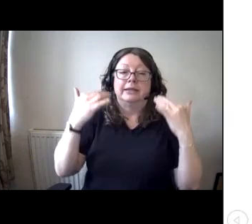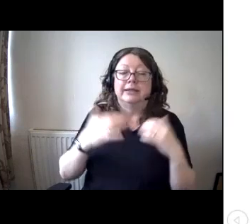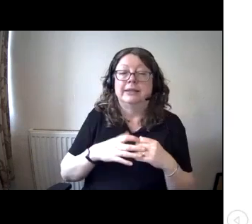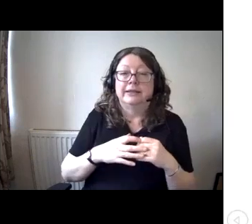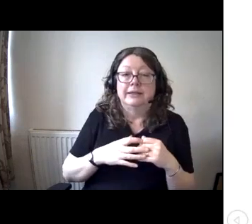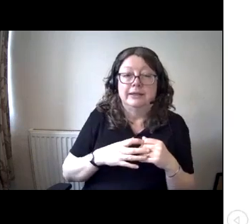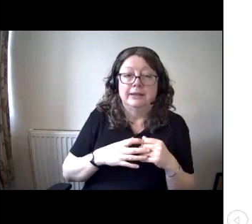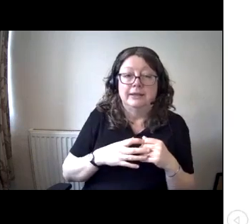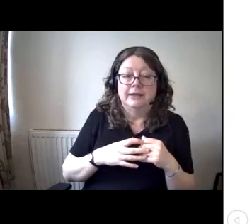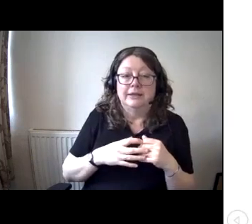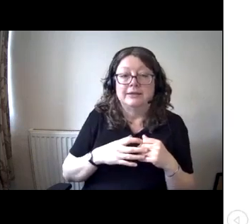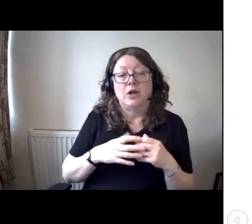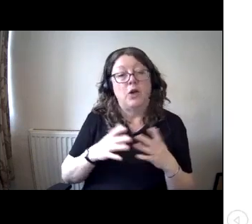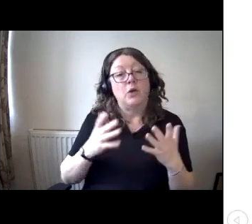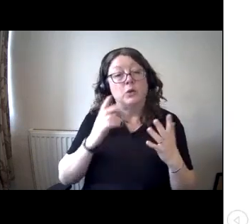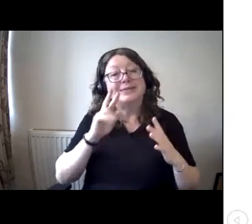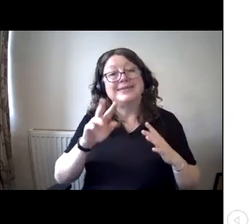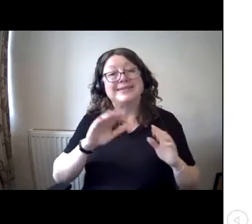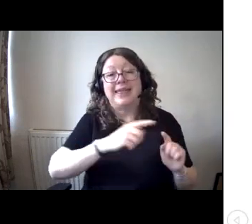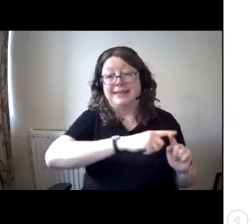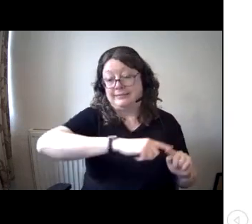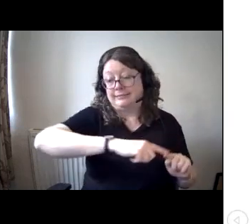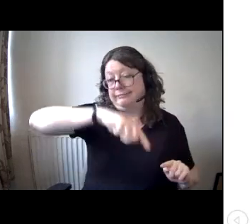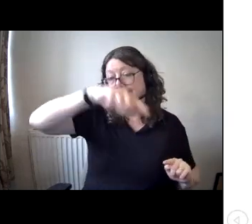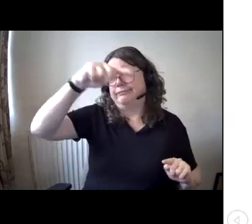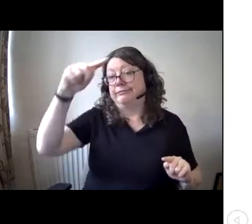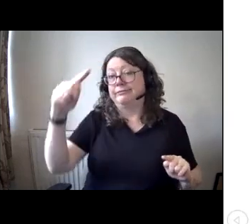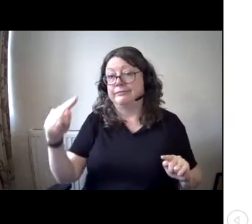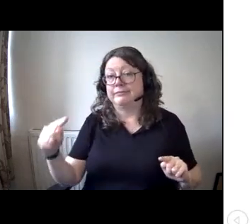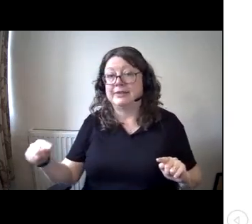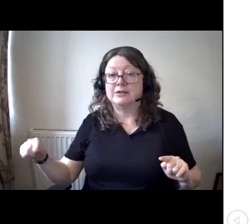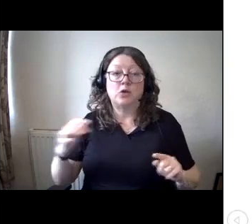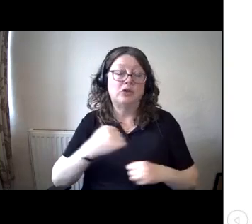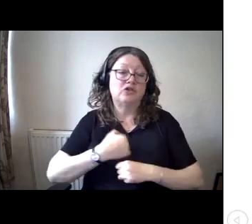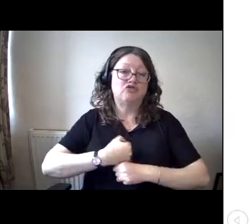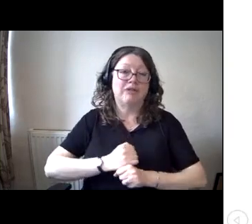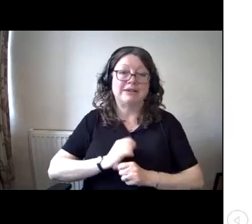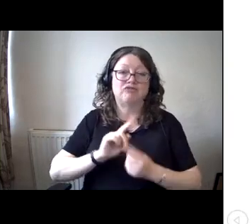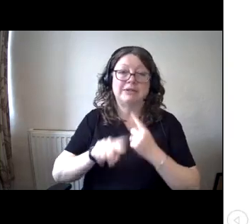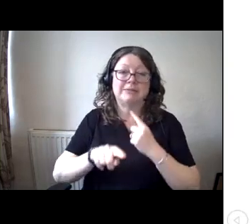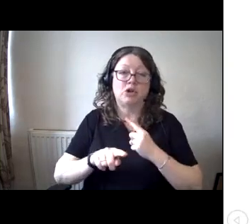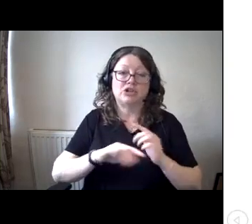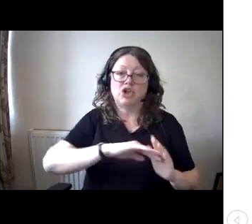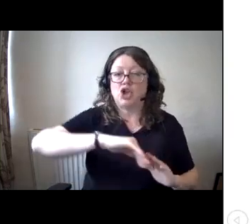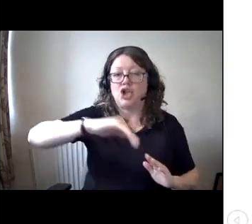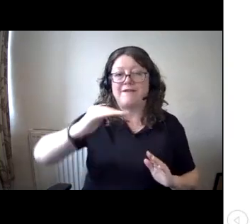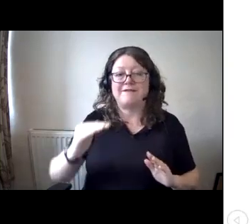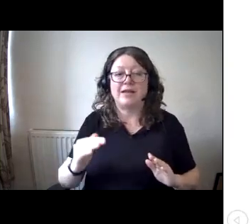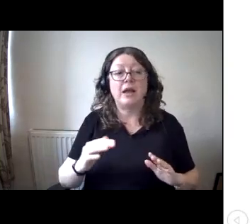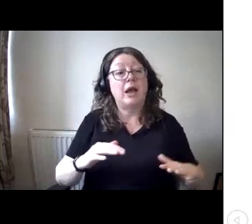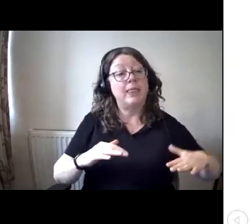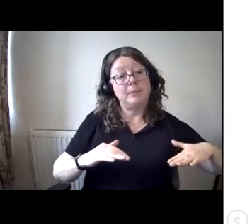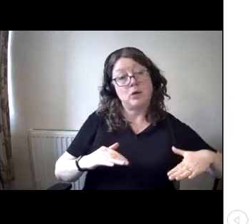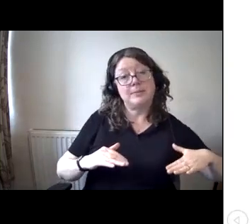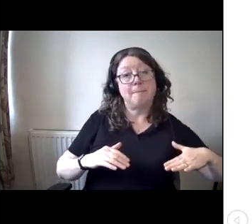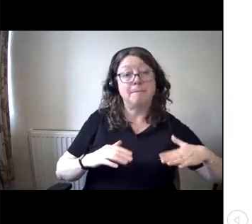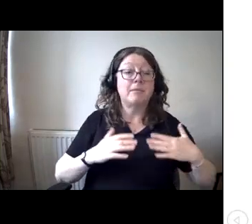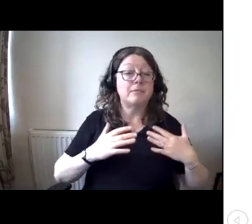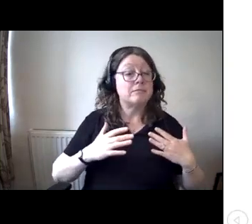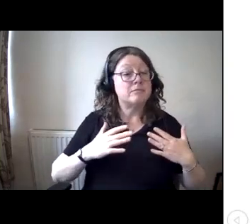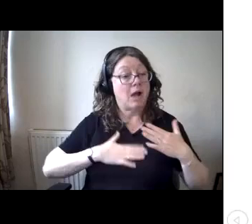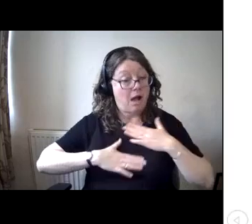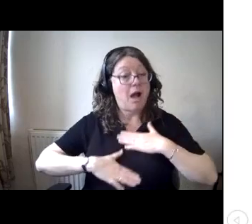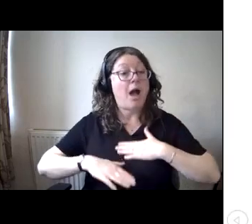curve. And at the bottom, we've got our young people, they may be calm, thinking rationally. And at the top here, we've got what we call a